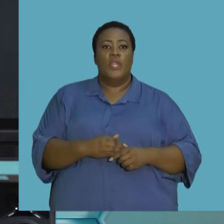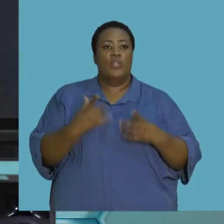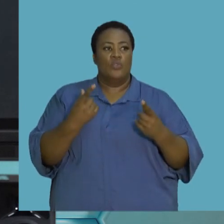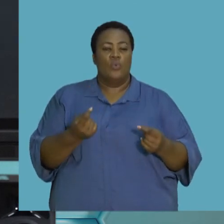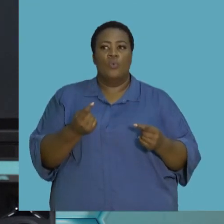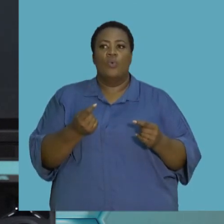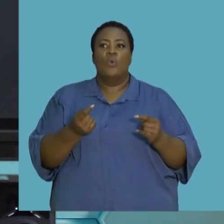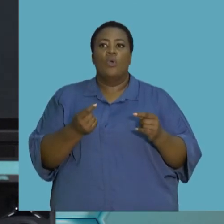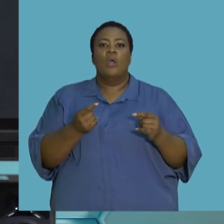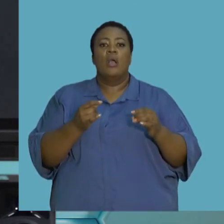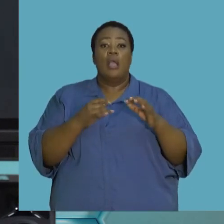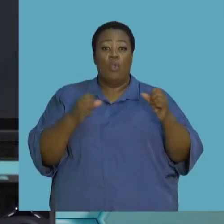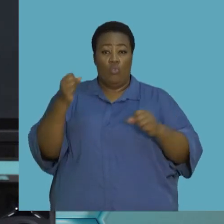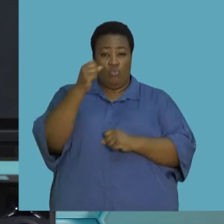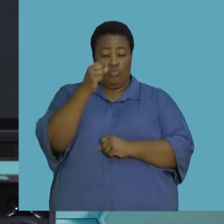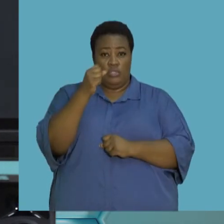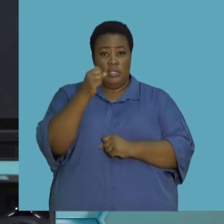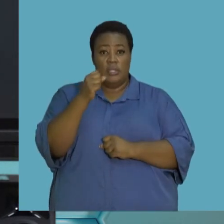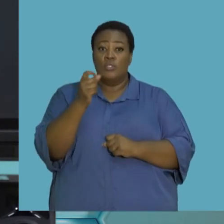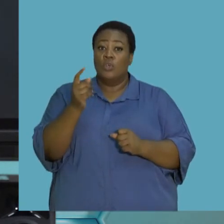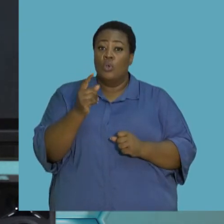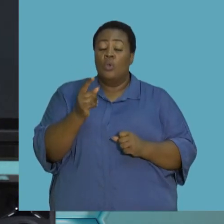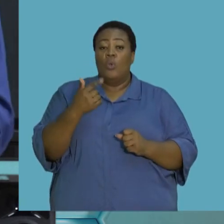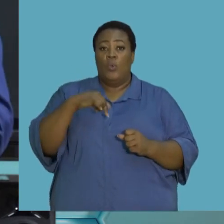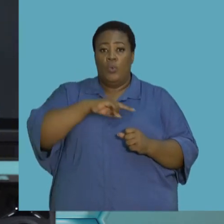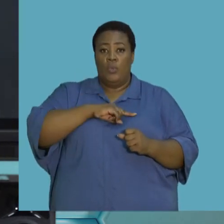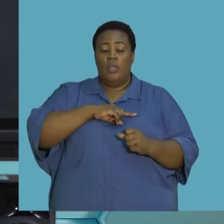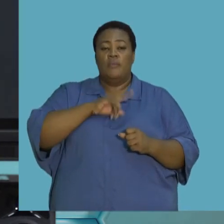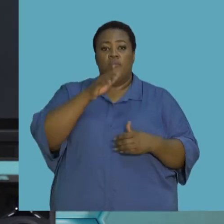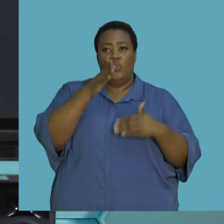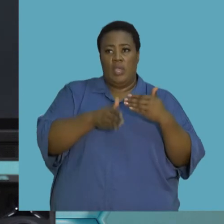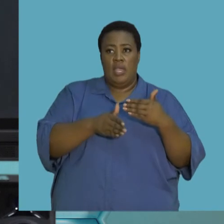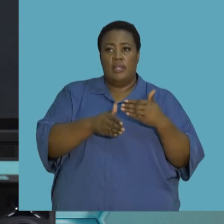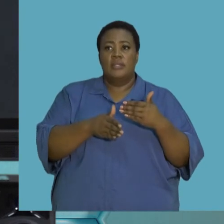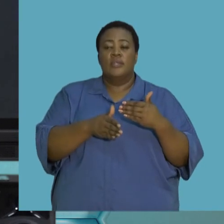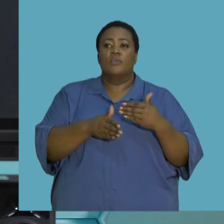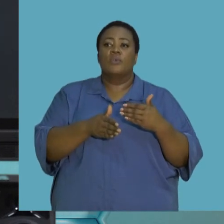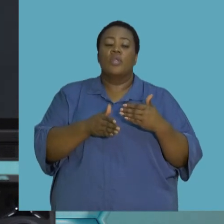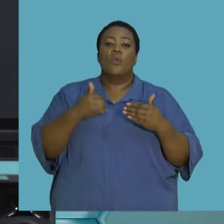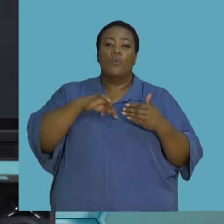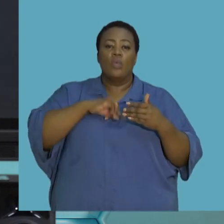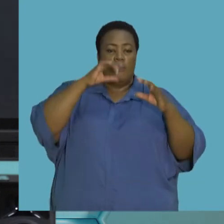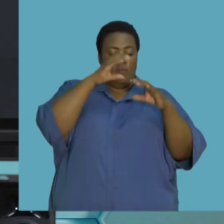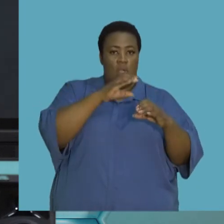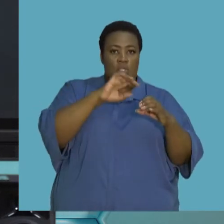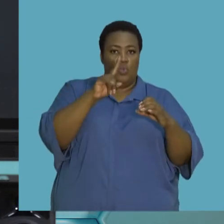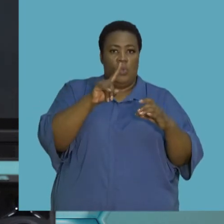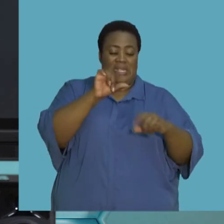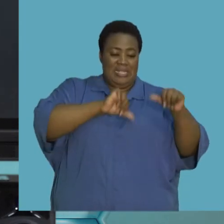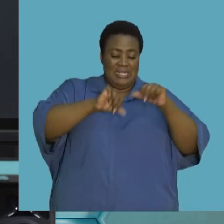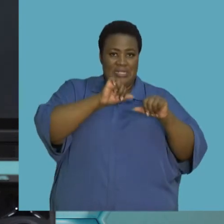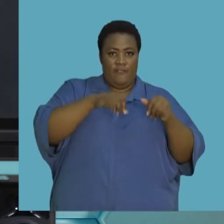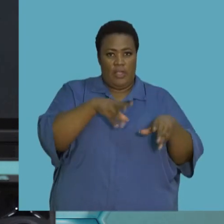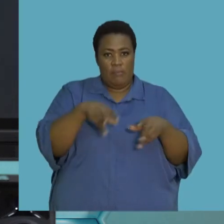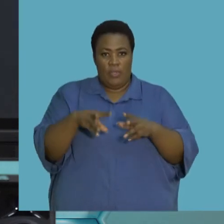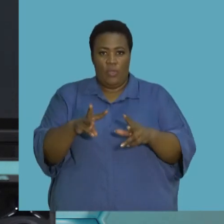and contrast and draw a conclusion. Okay, so folks, we're getting to the end of the session, As we overview what we've done